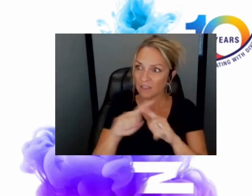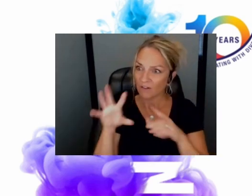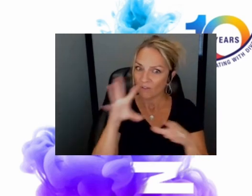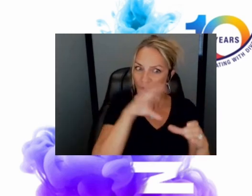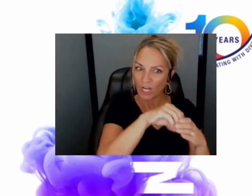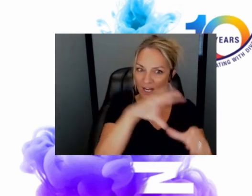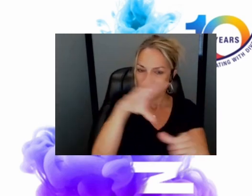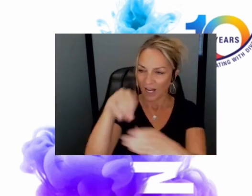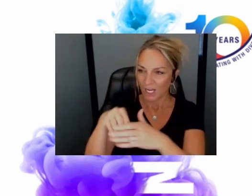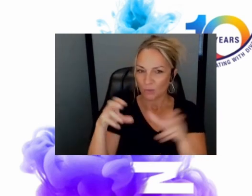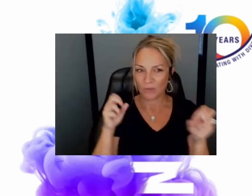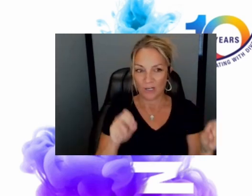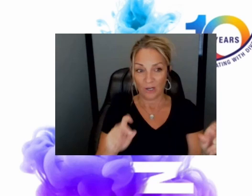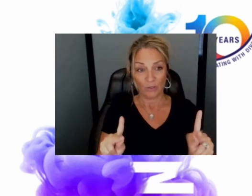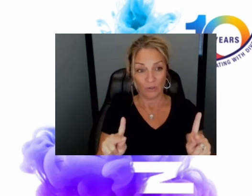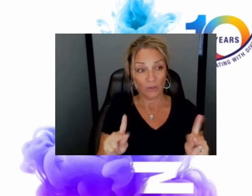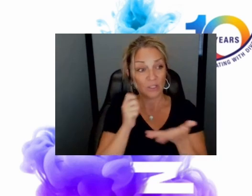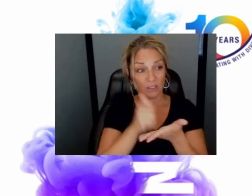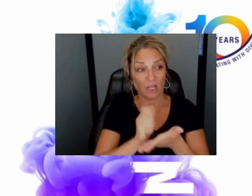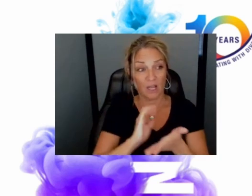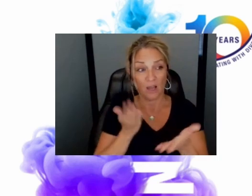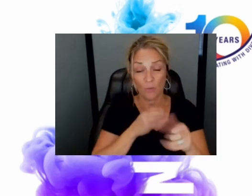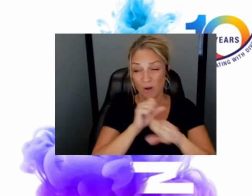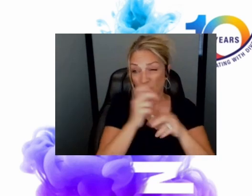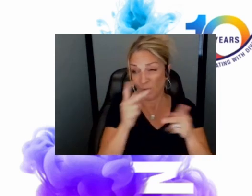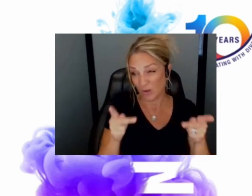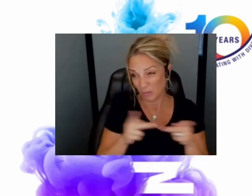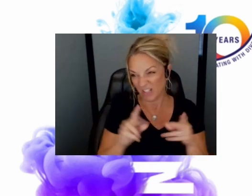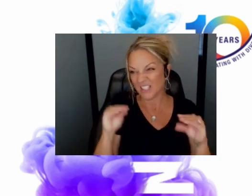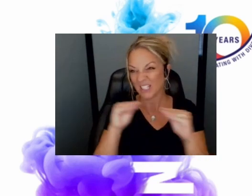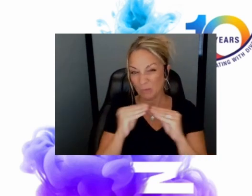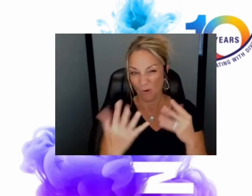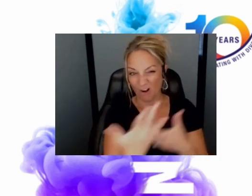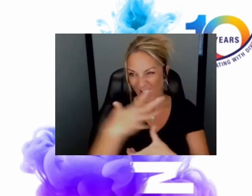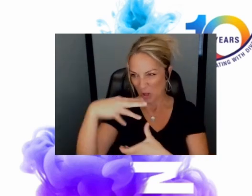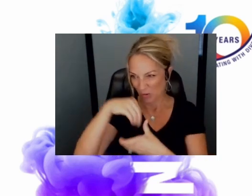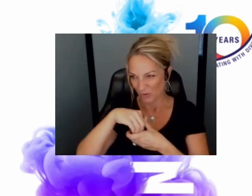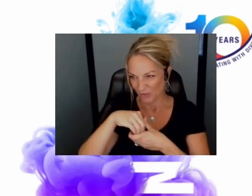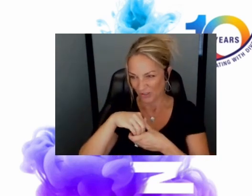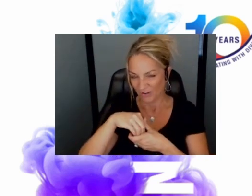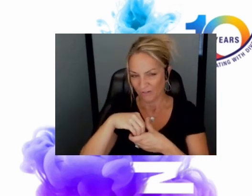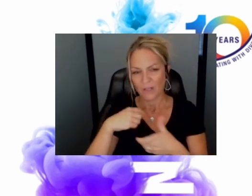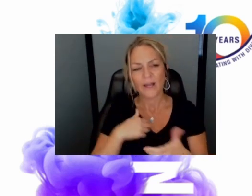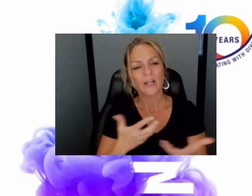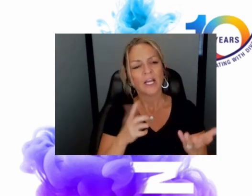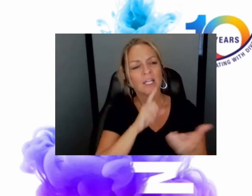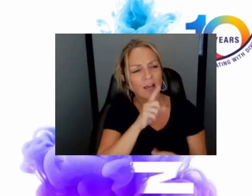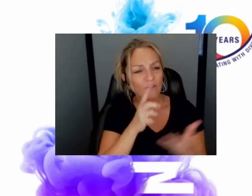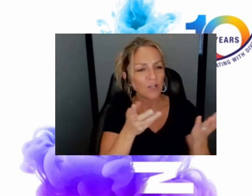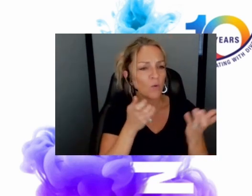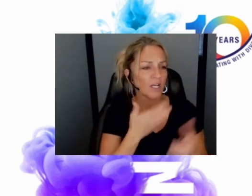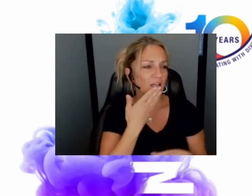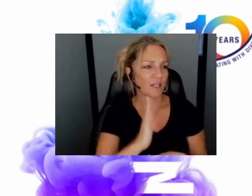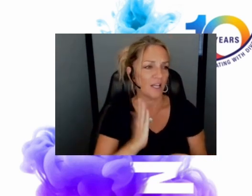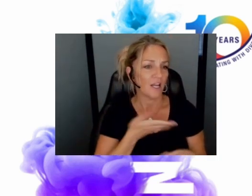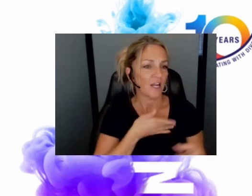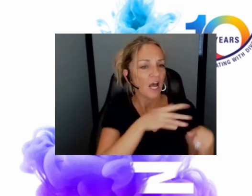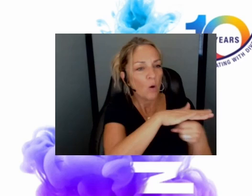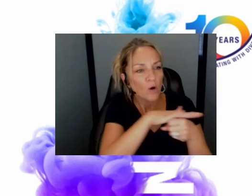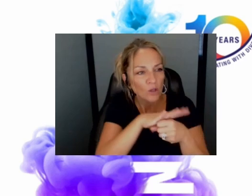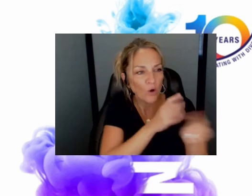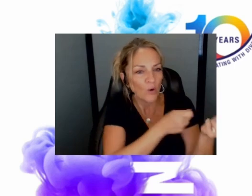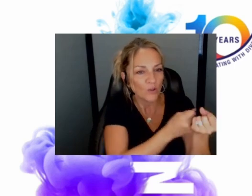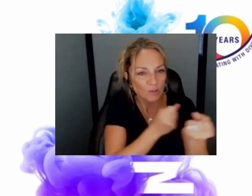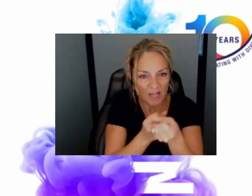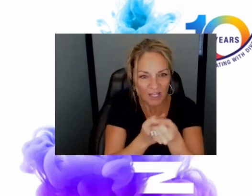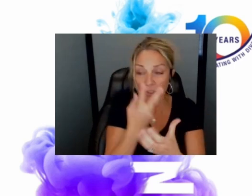our workplaces more inclusive. I definitely want to thank all of our local sponsors, both in the virtual space